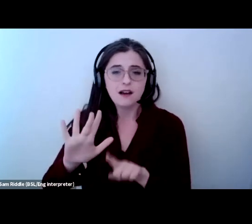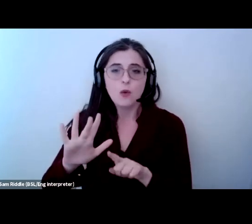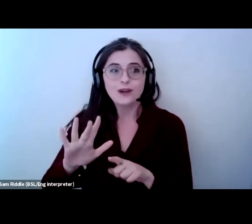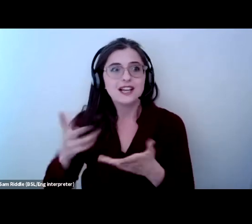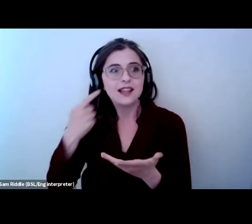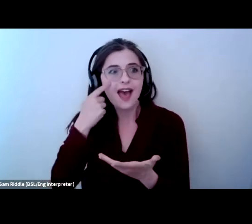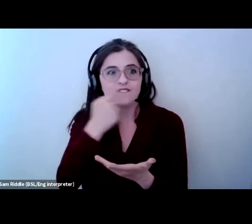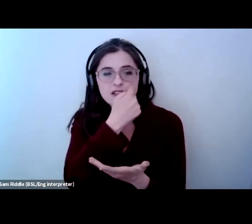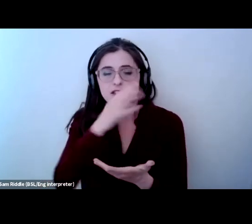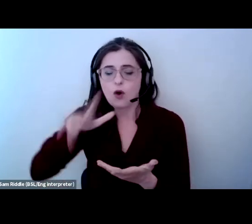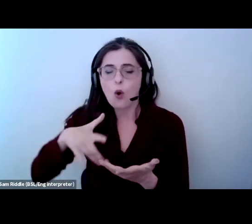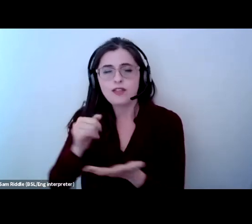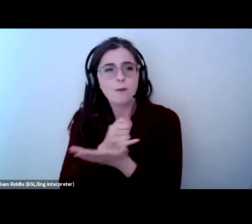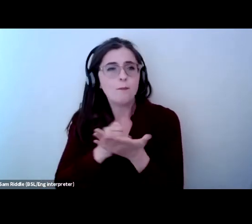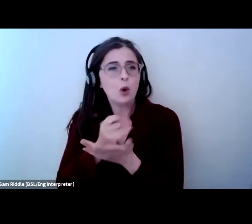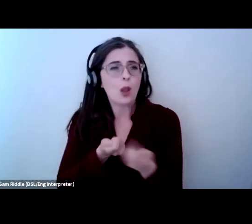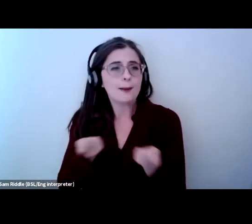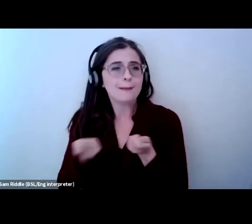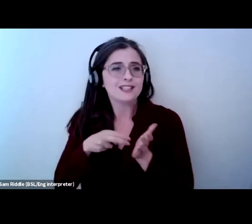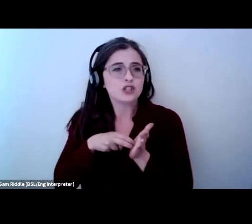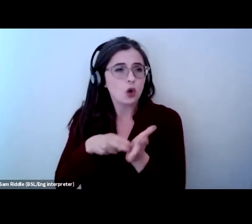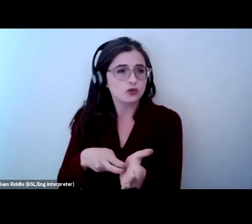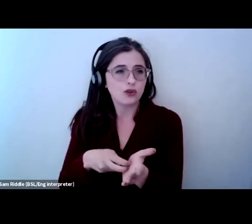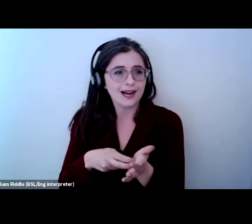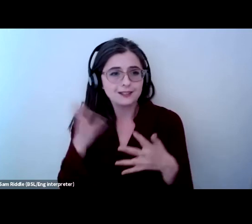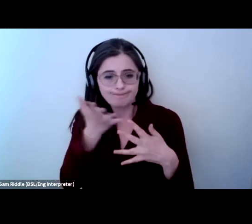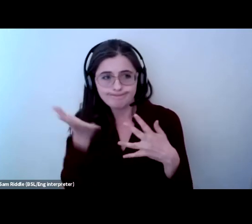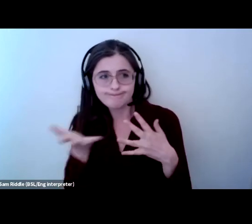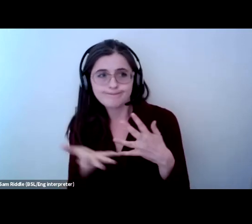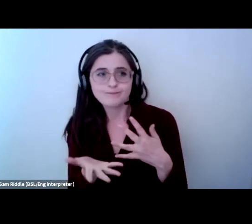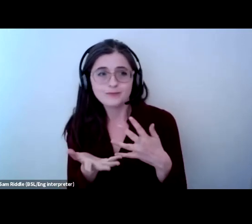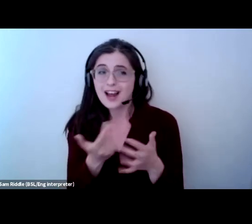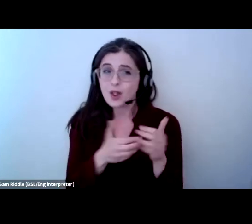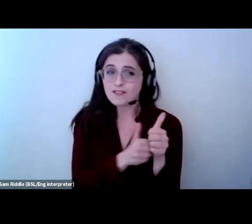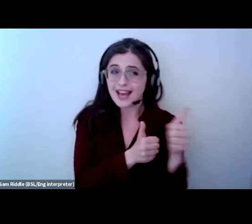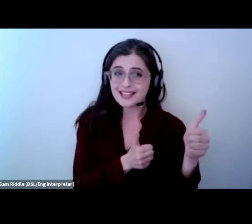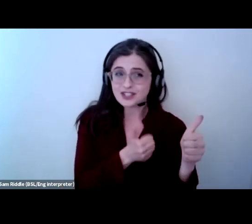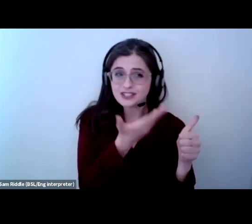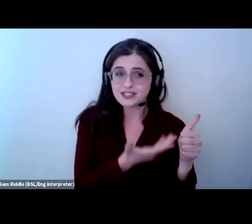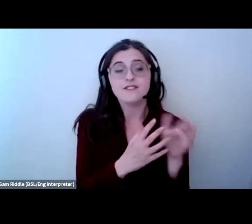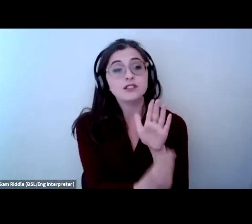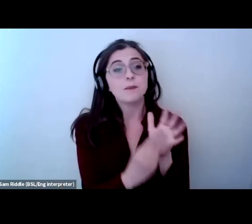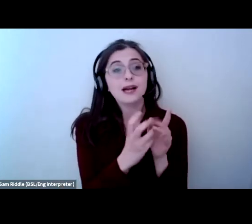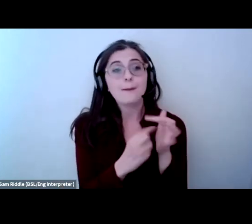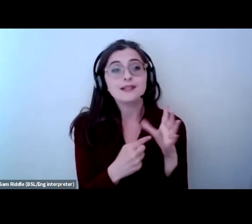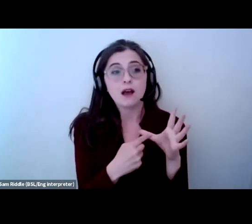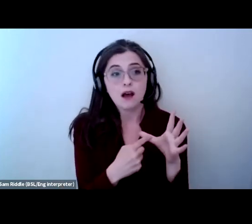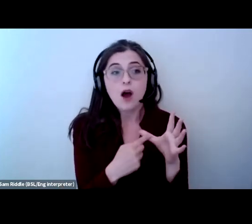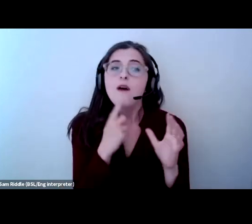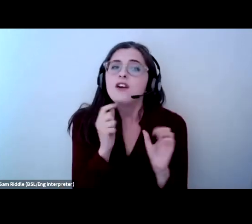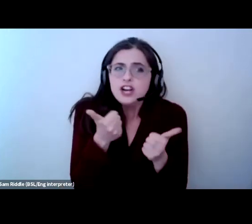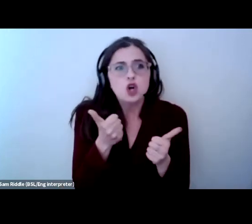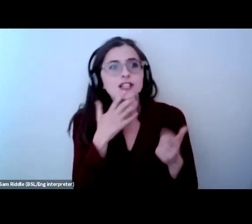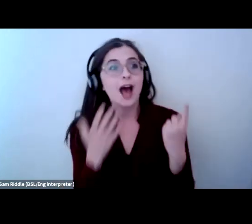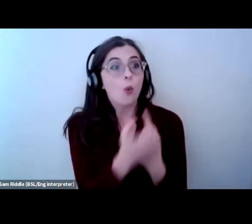contracts. And a lot of these agencies, such as Capita and some of the other ones, who are very proficient at